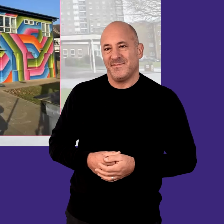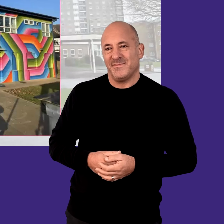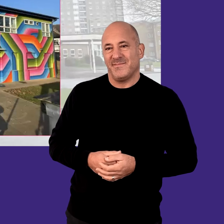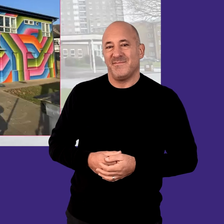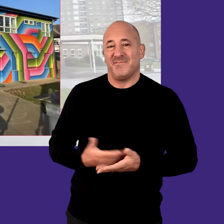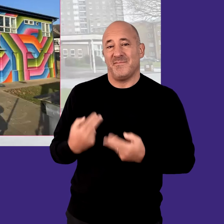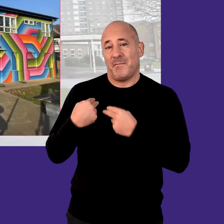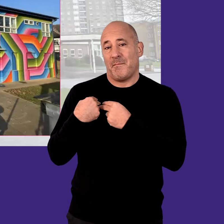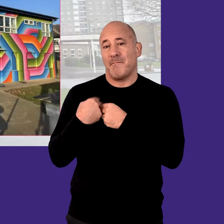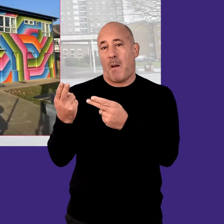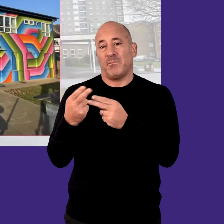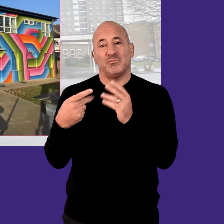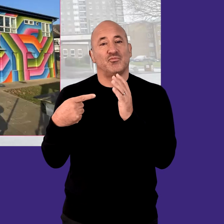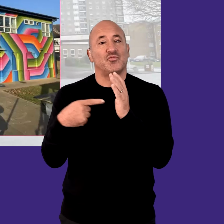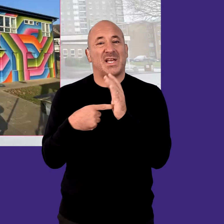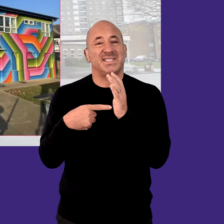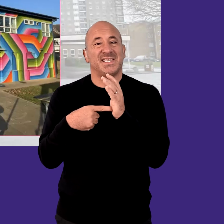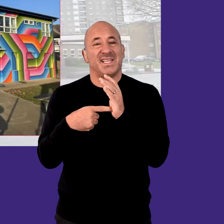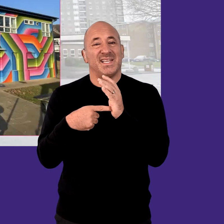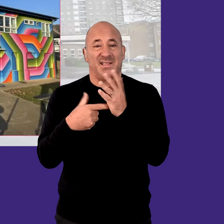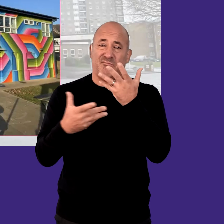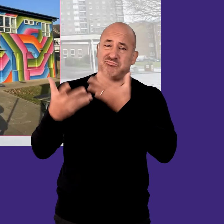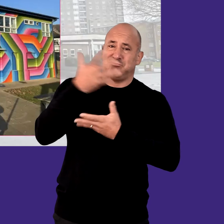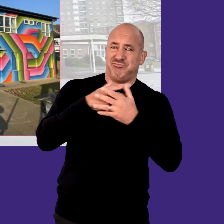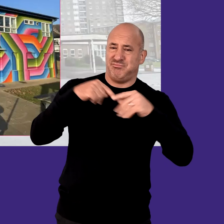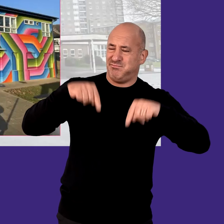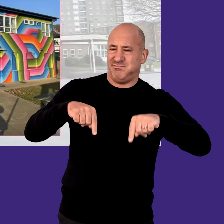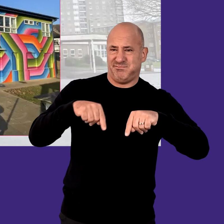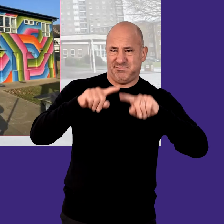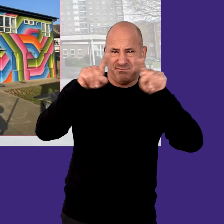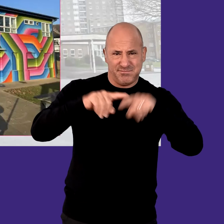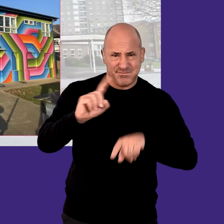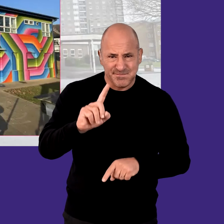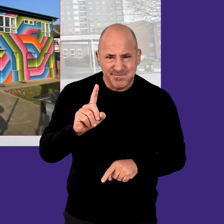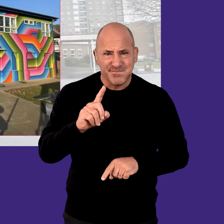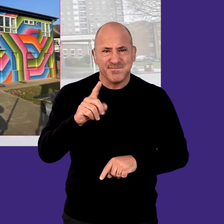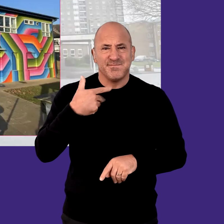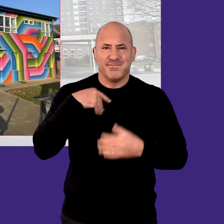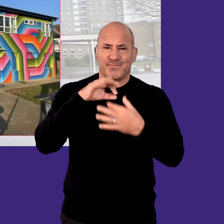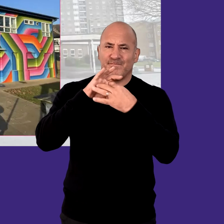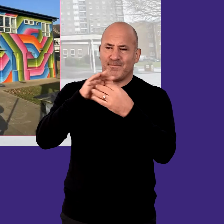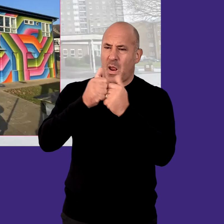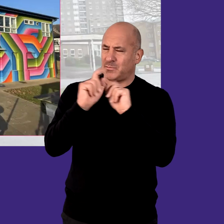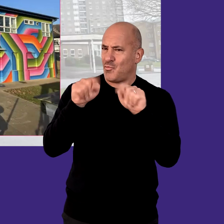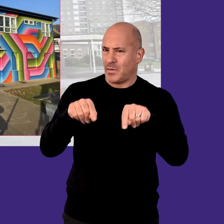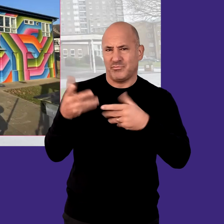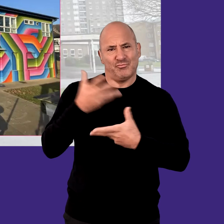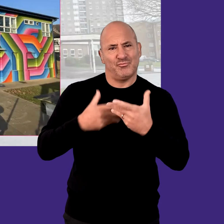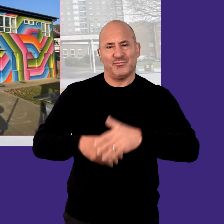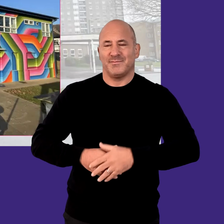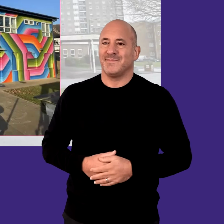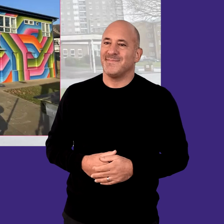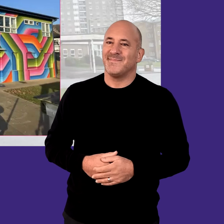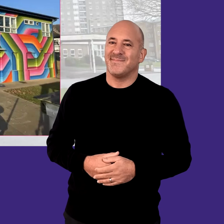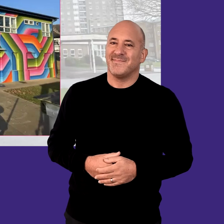image of the Family Hub, and I'm going to hand over to Tracy to talk to us a little bit more about this particular image and the work that we've been doing in partnership with